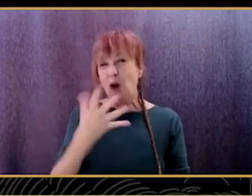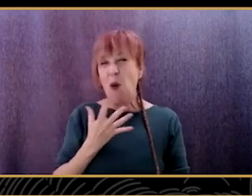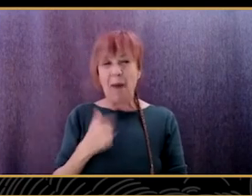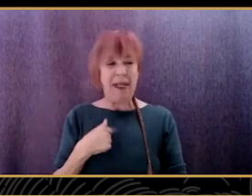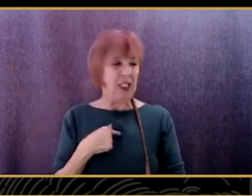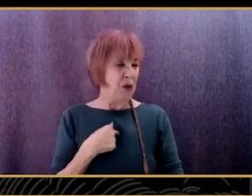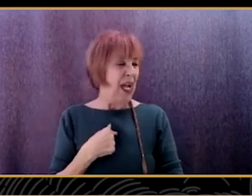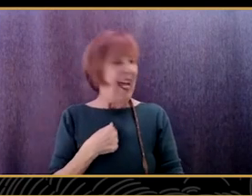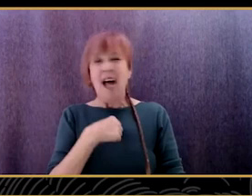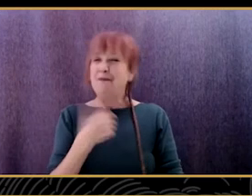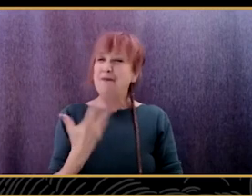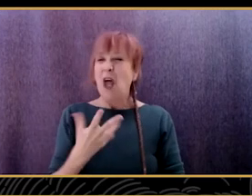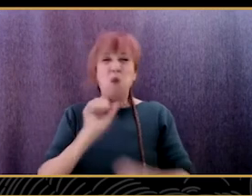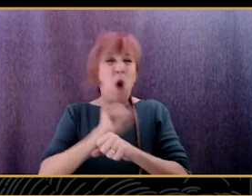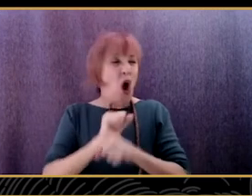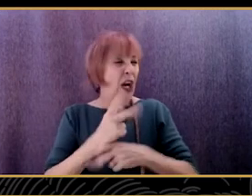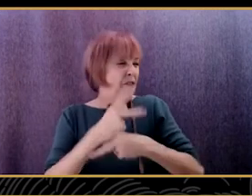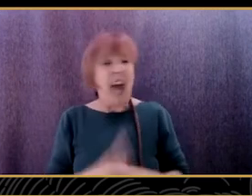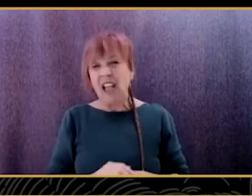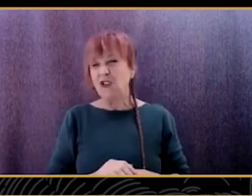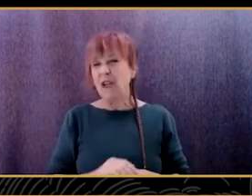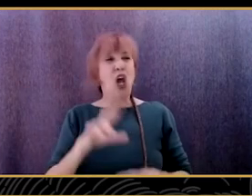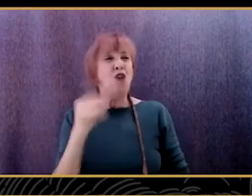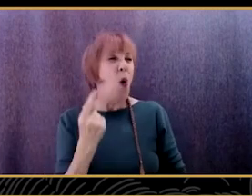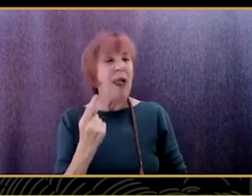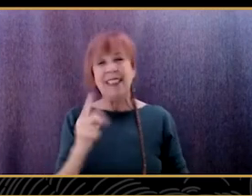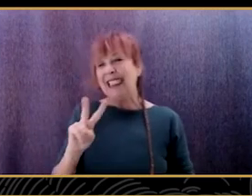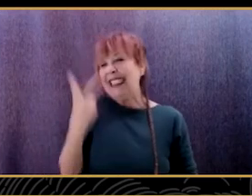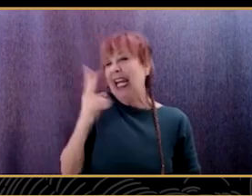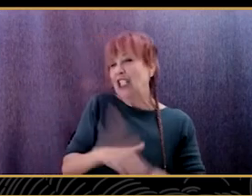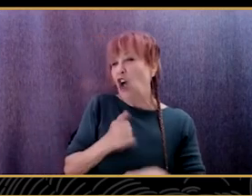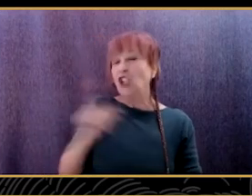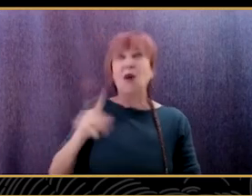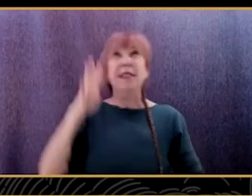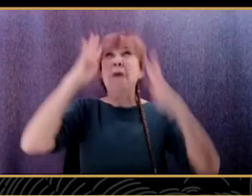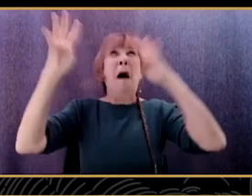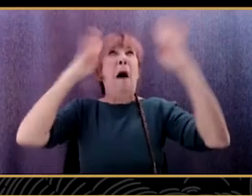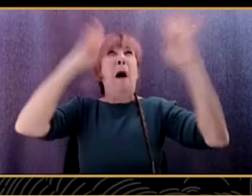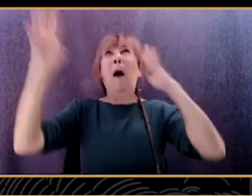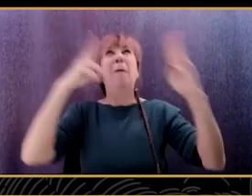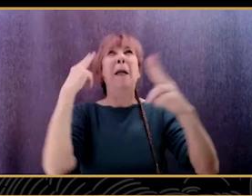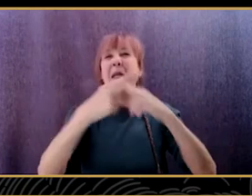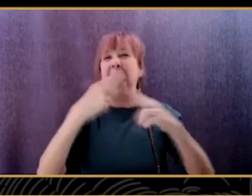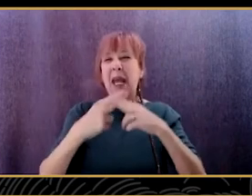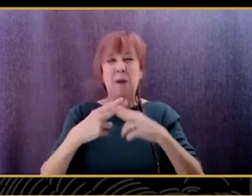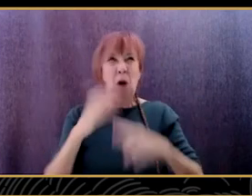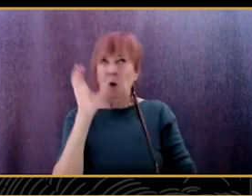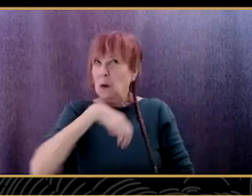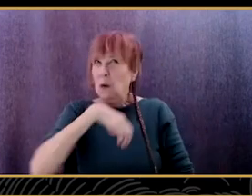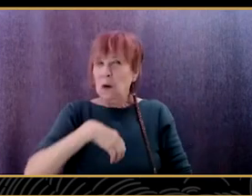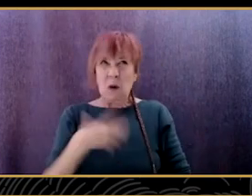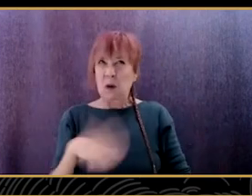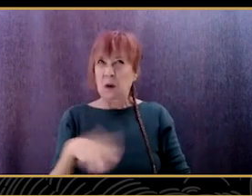factory, nobody's callback or seized rhythm, so he conjured a name so odd and hot even a boy could claim